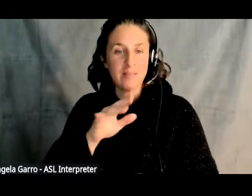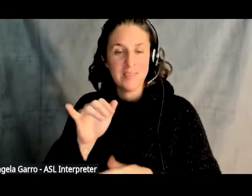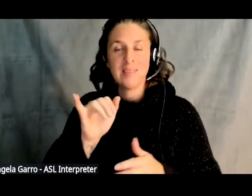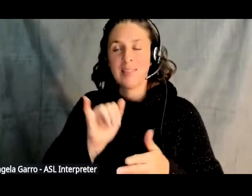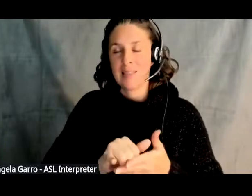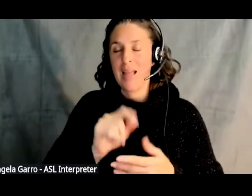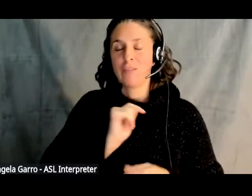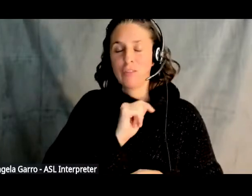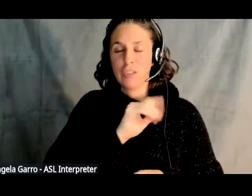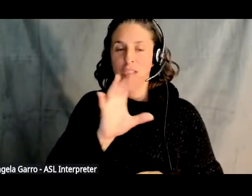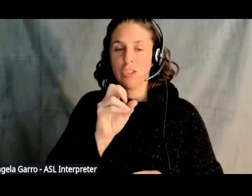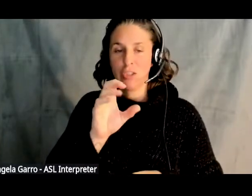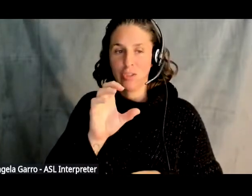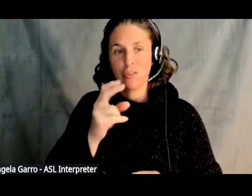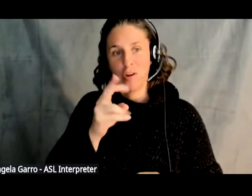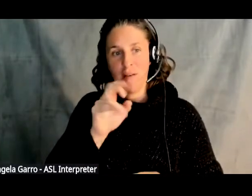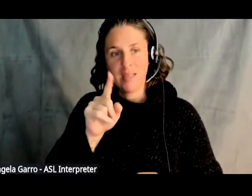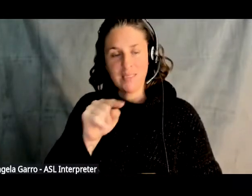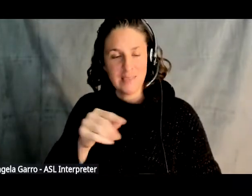mentioned, and I